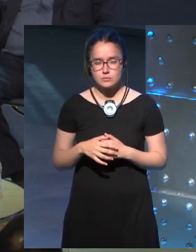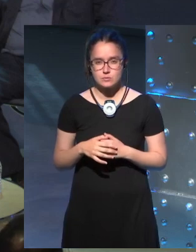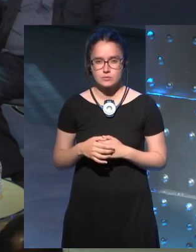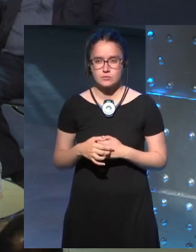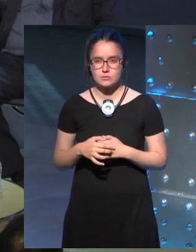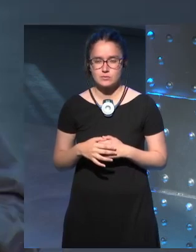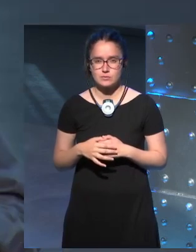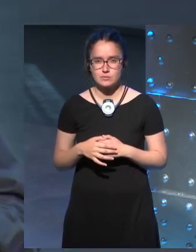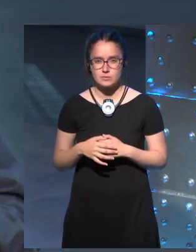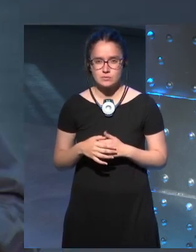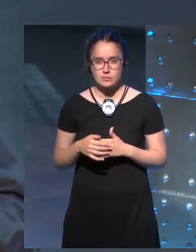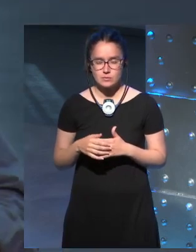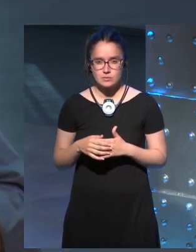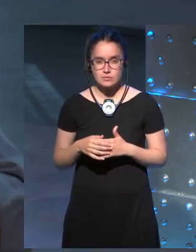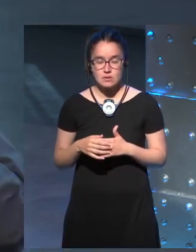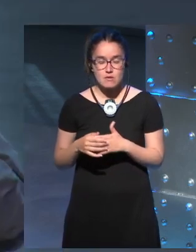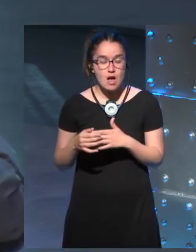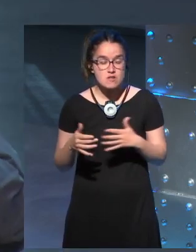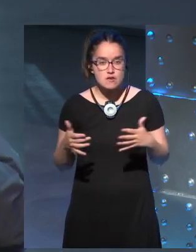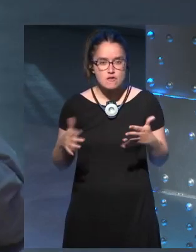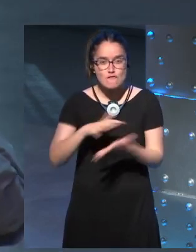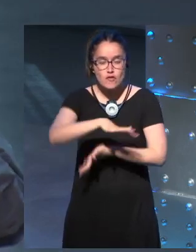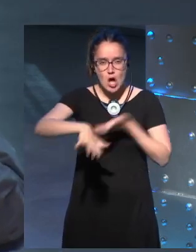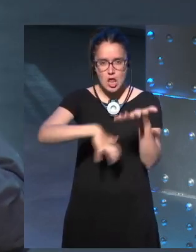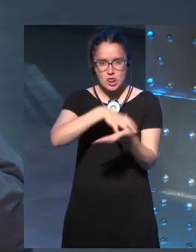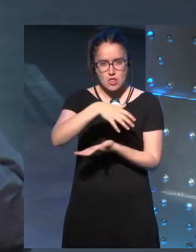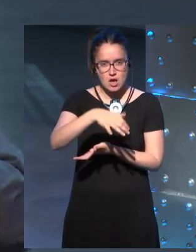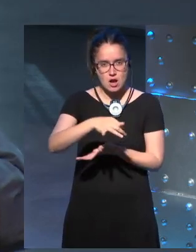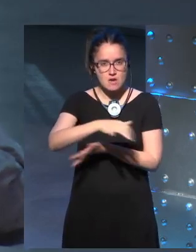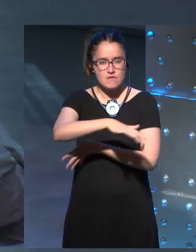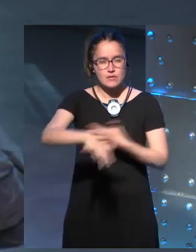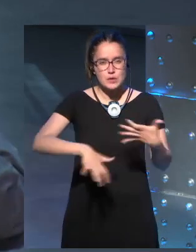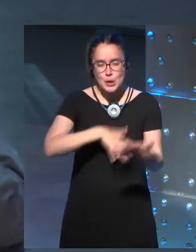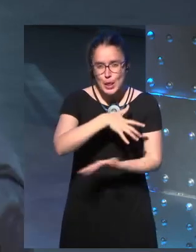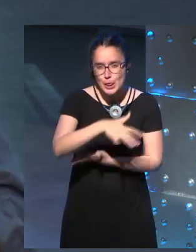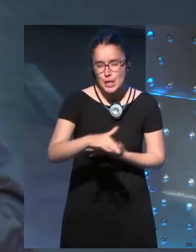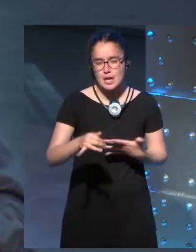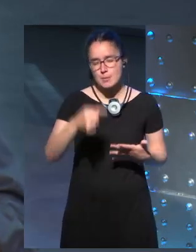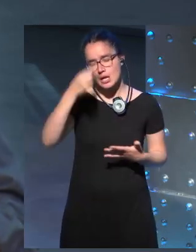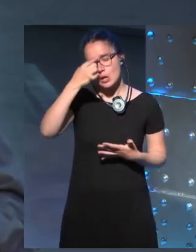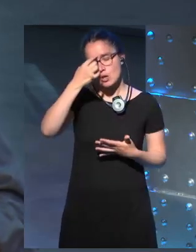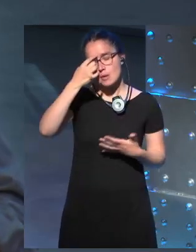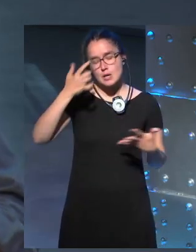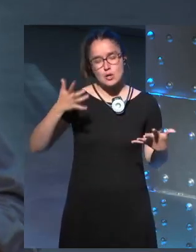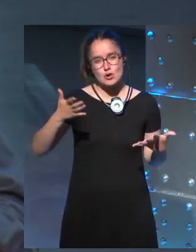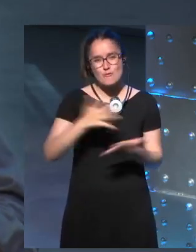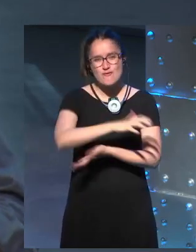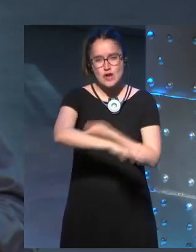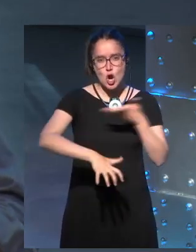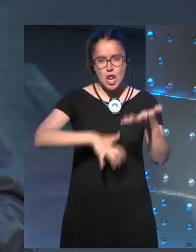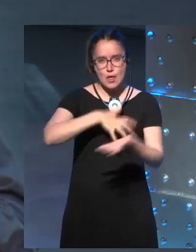there's a violence there. There's a violence, there's a melancholy, there's an inwardness, but there's a violence to Zidane. And one